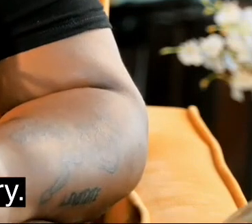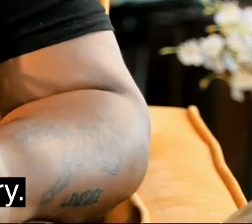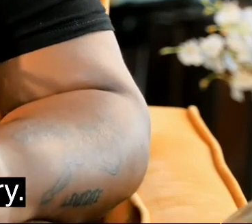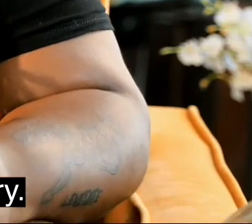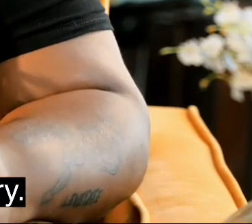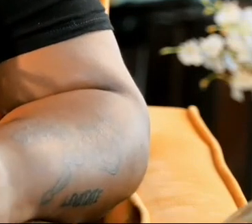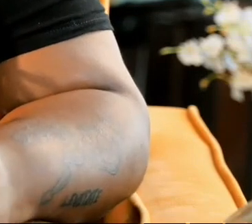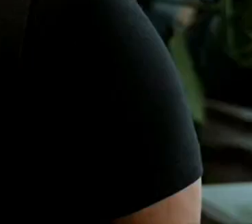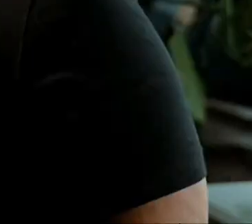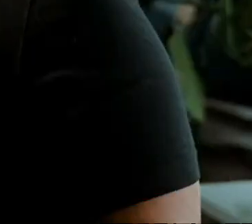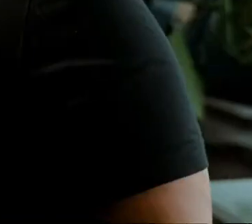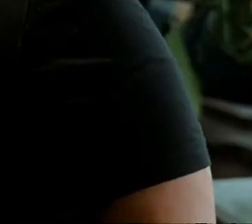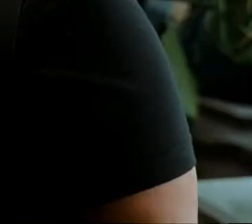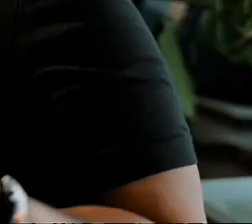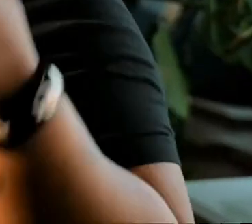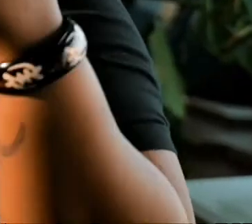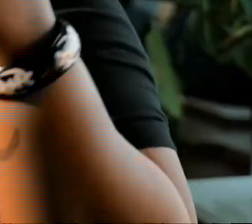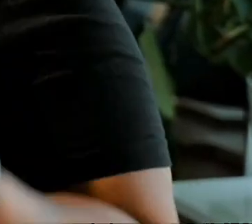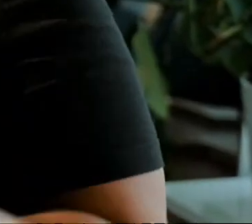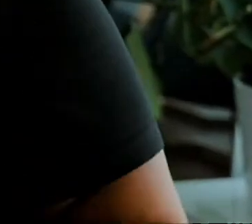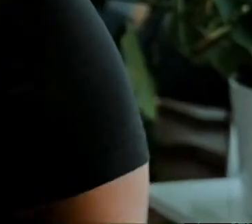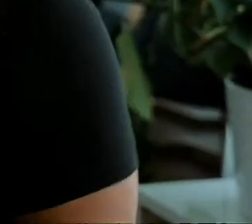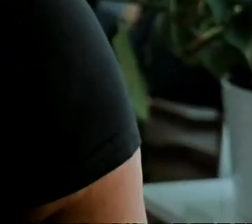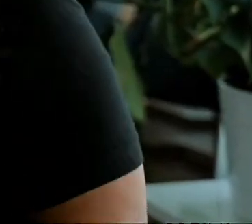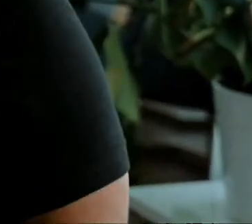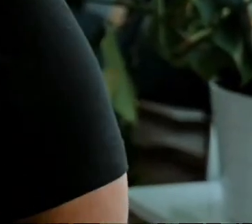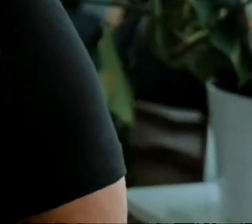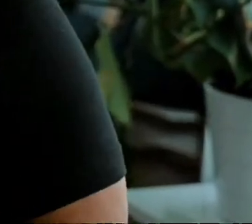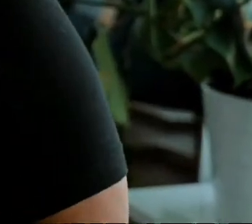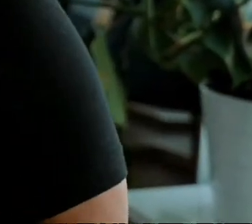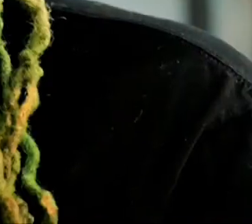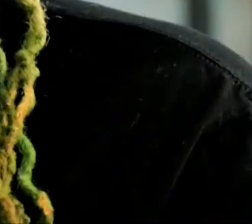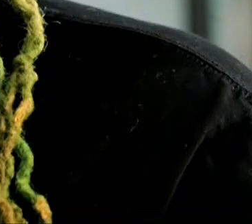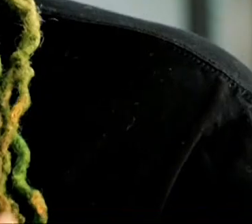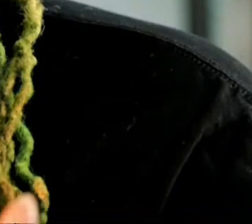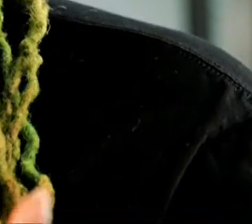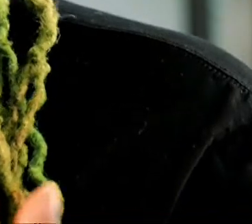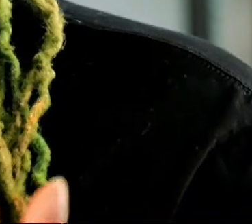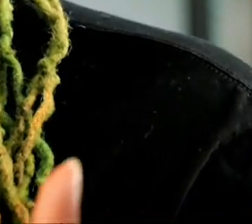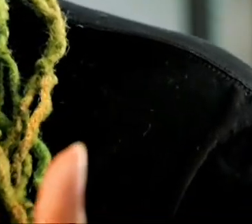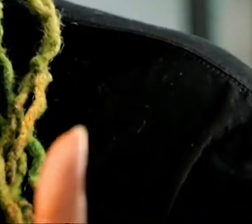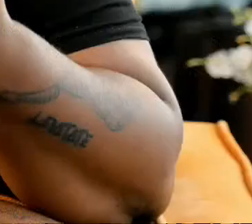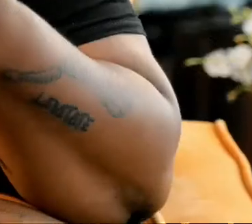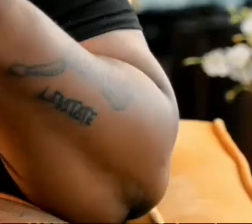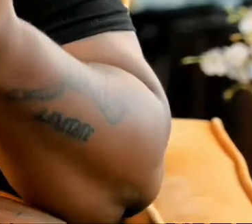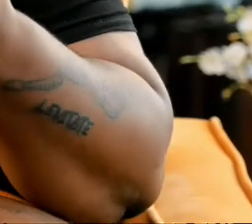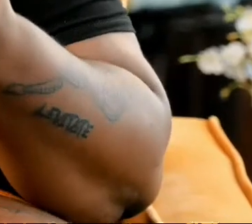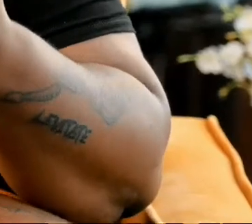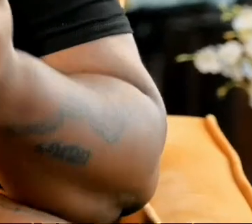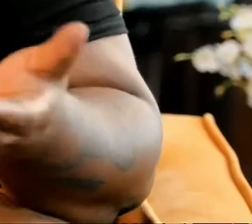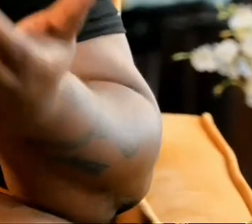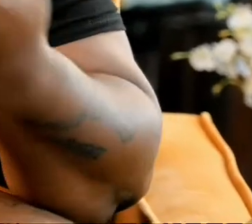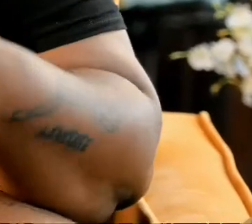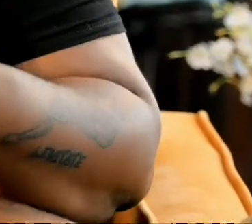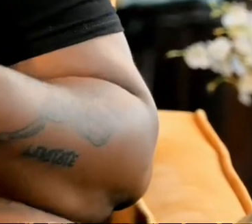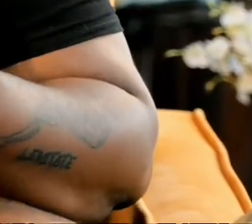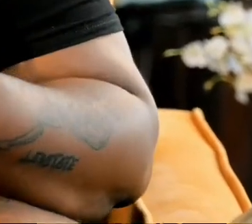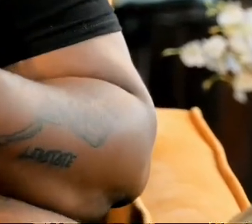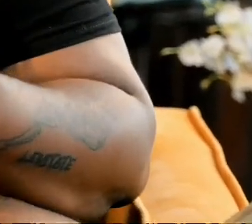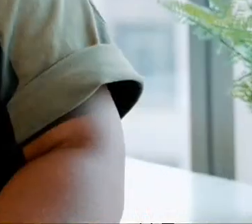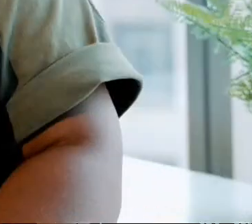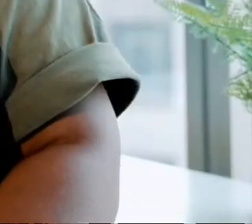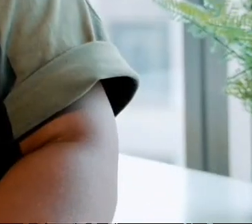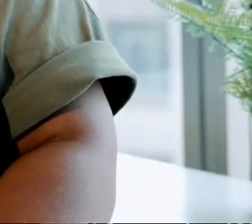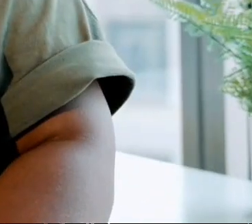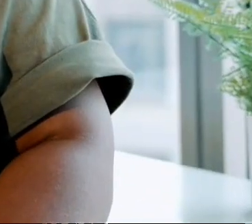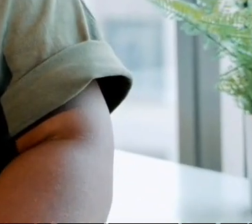part of history. It's giving, let's put an end to patriarchy. It's giving, let's take control of our futures.